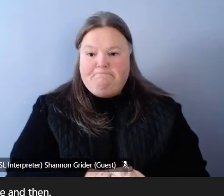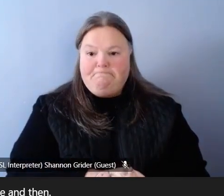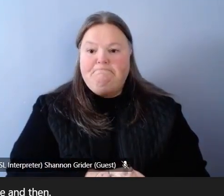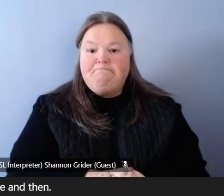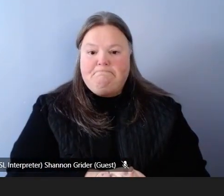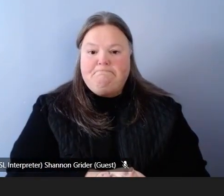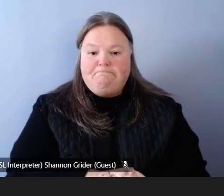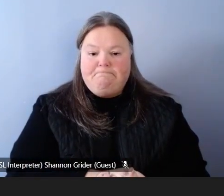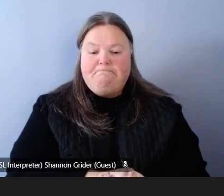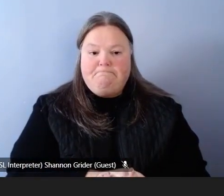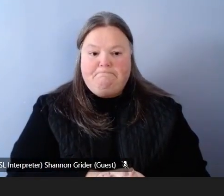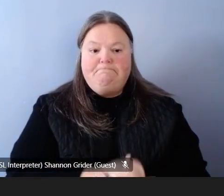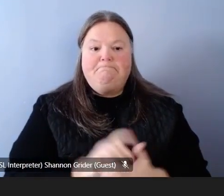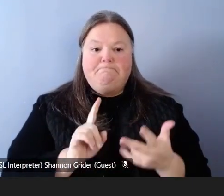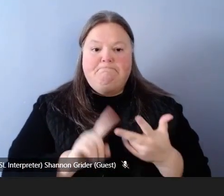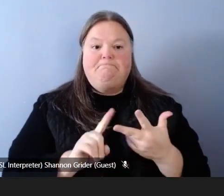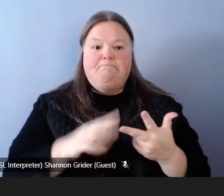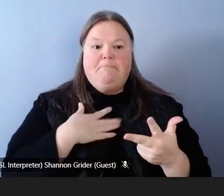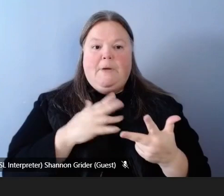third.